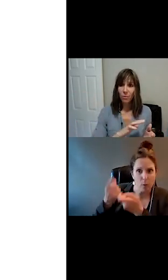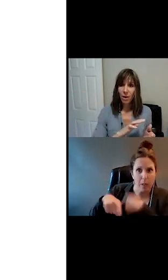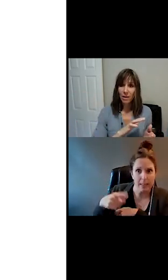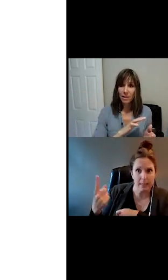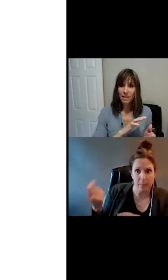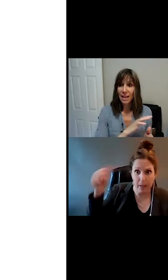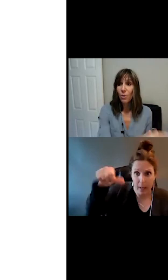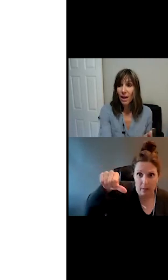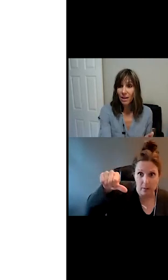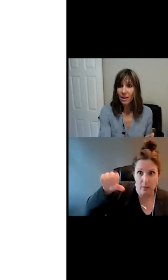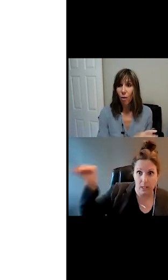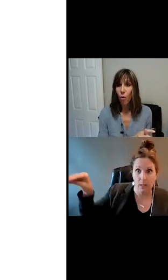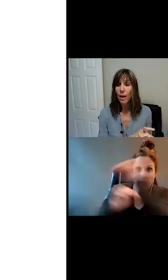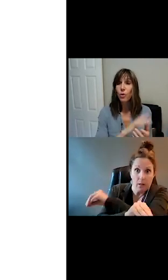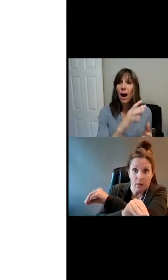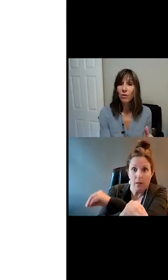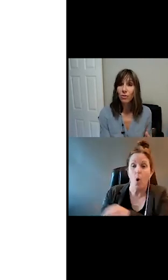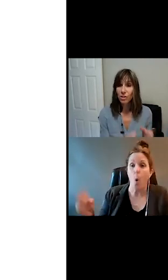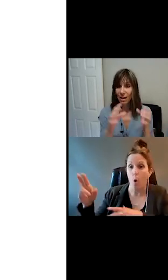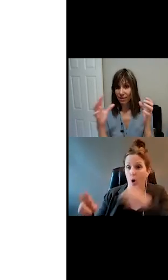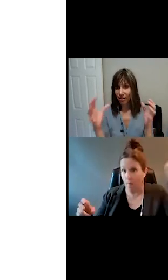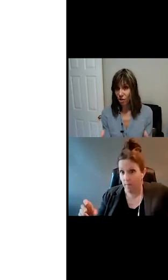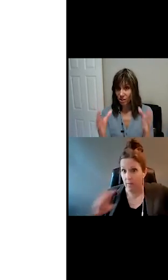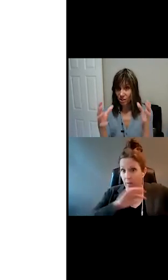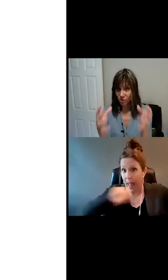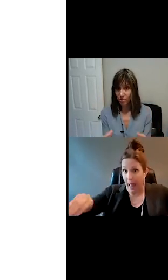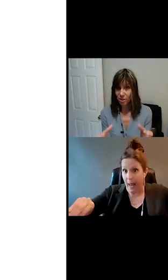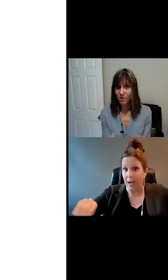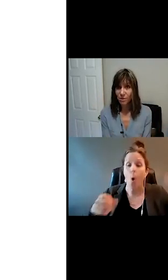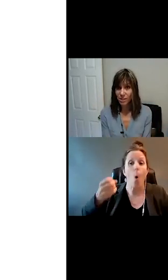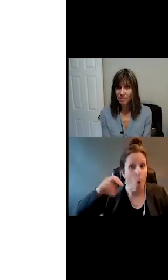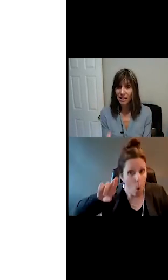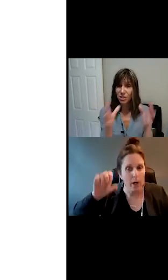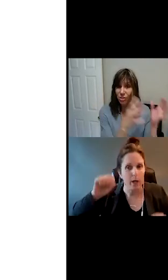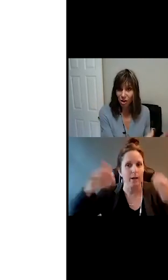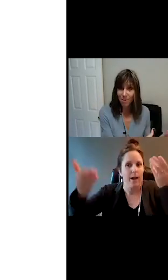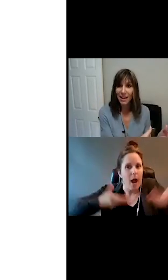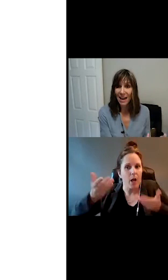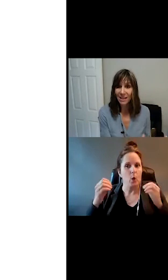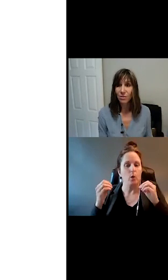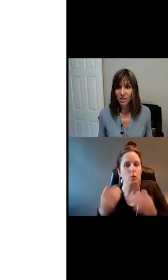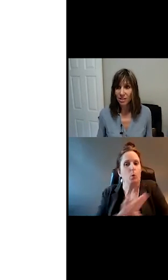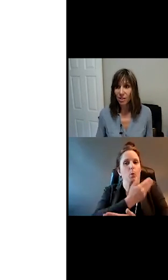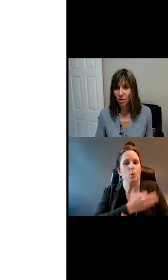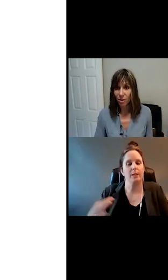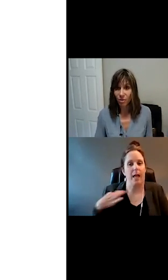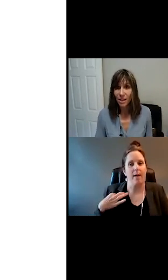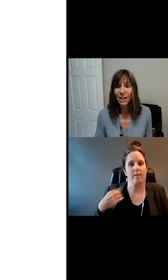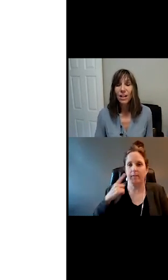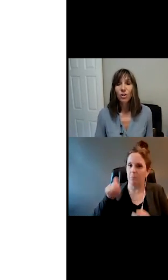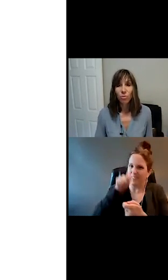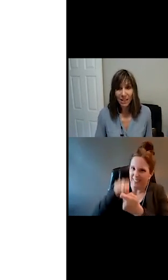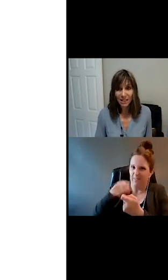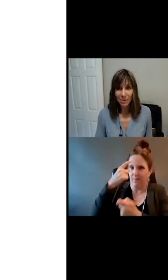what can be taken away? Or can you hire new staff that are just responsible for this piece, so it's not being added to an existing